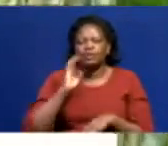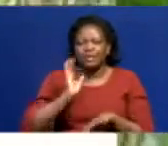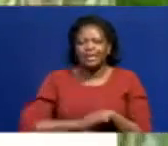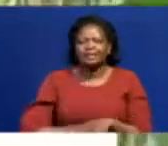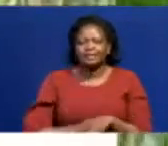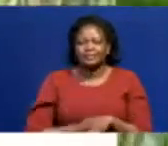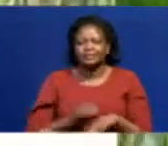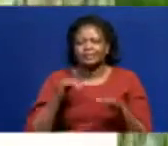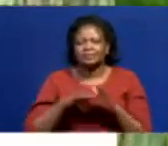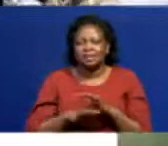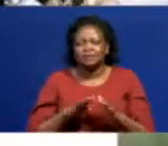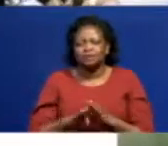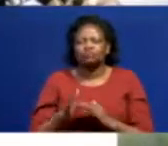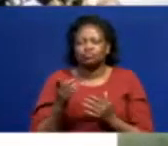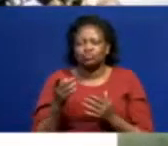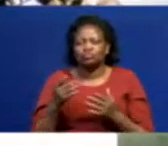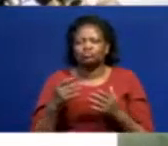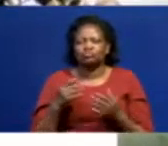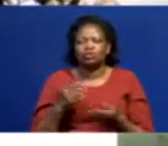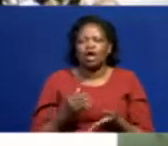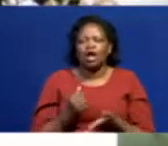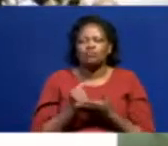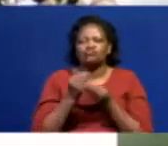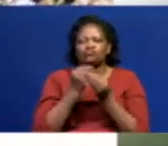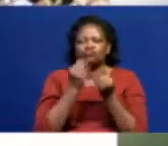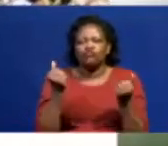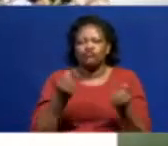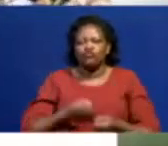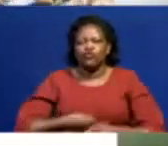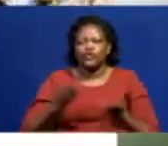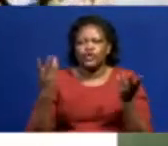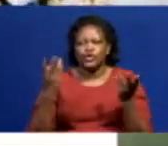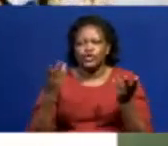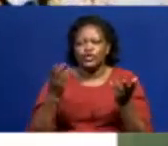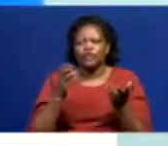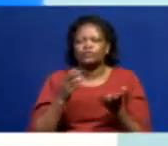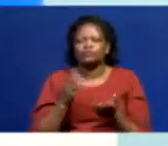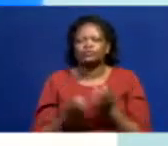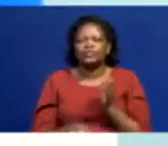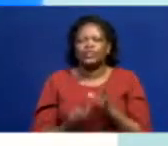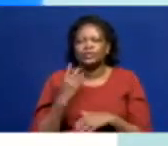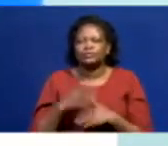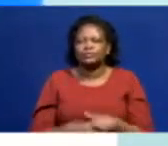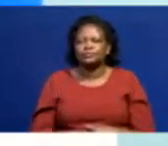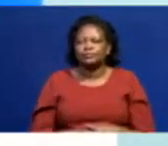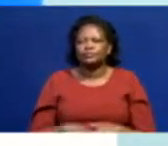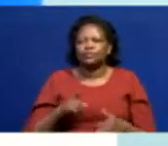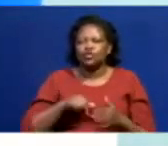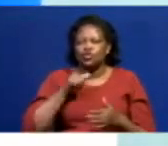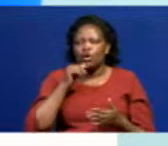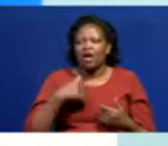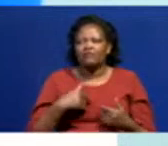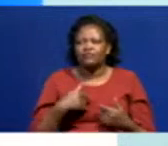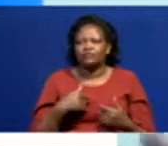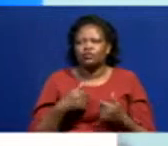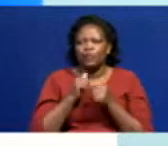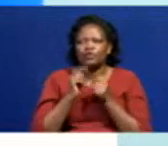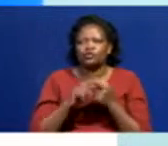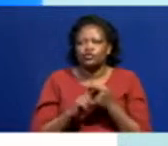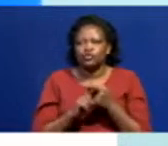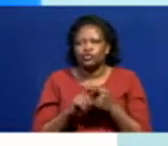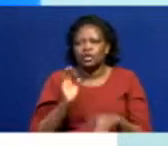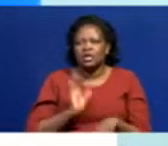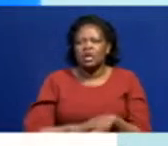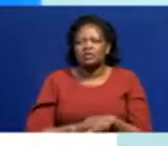timely access to inputs and help address the retail distribution of their farm's produce. What we didn't have was the competence to be able to get